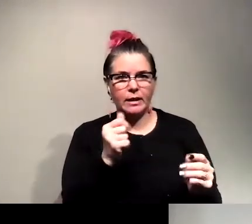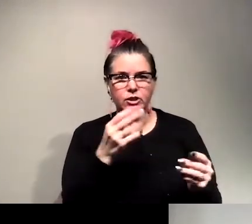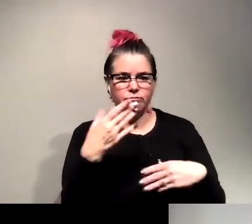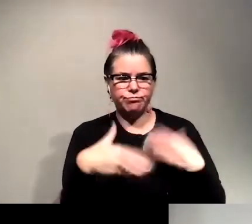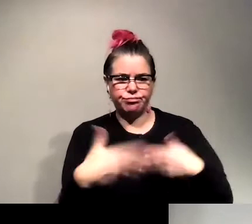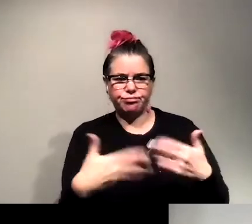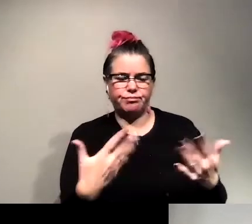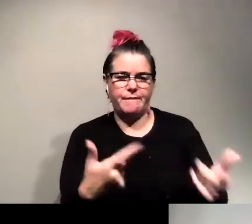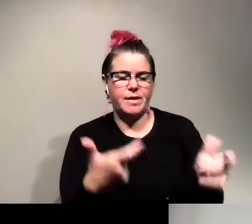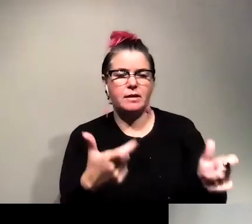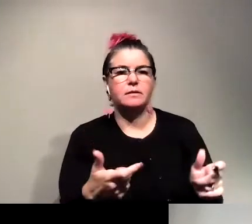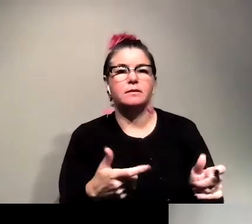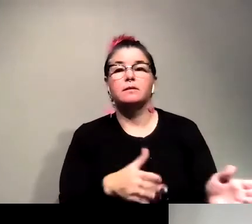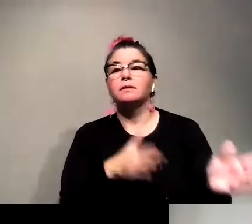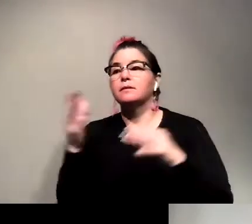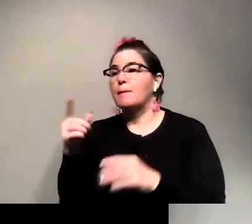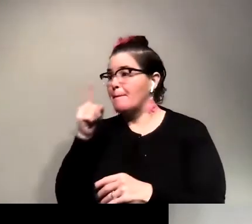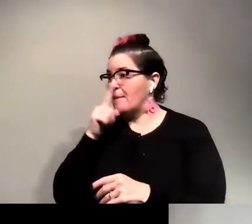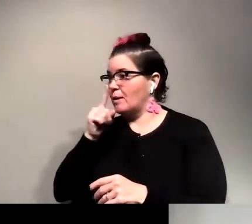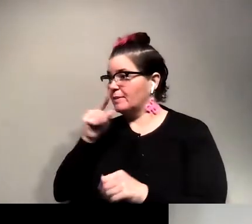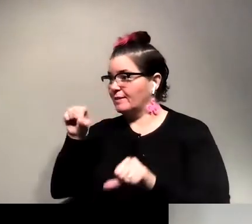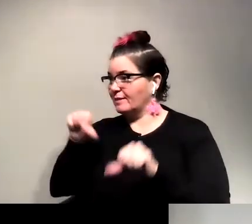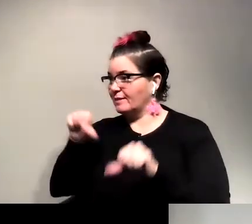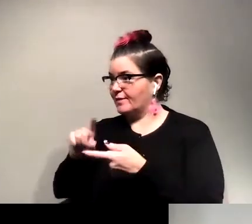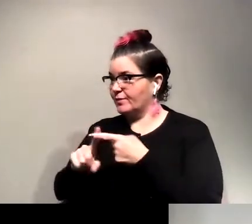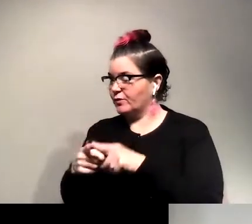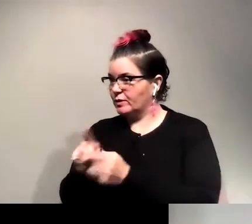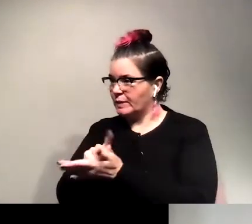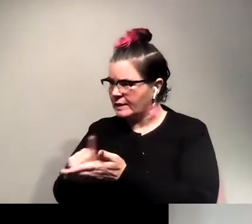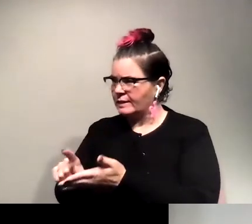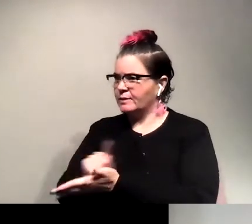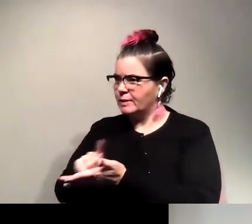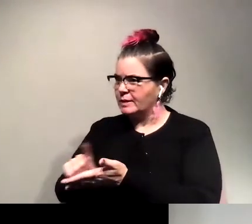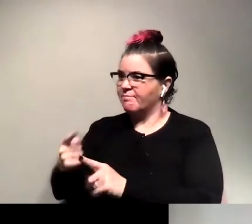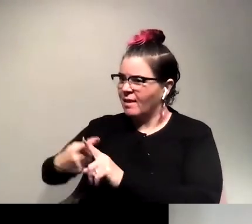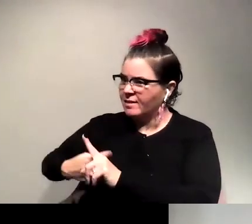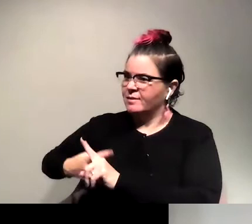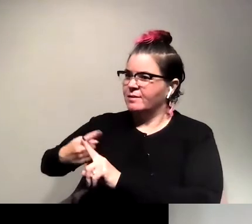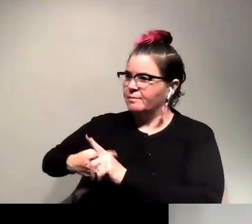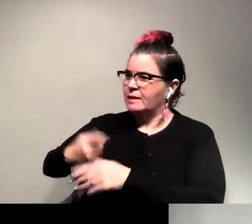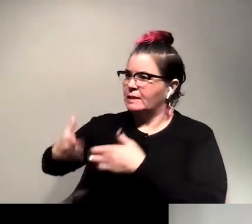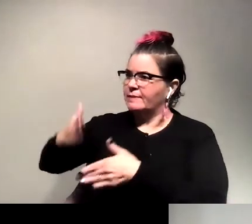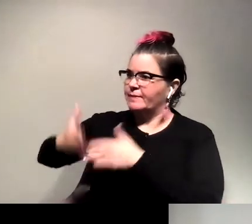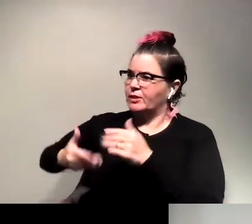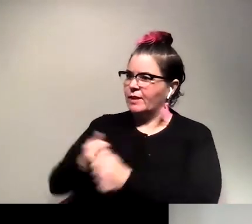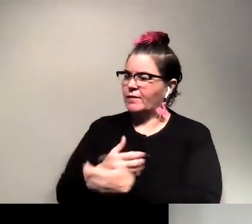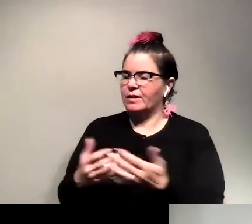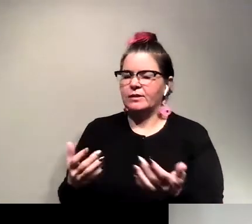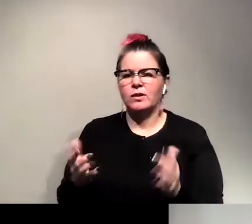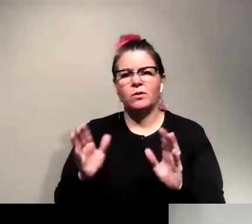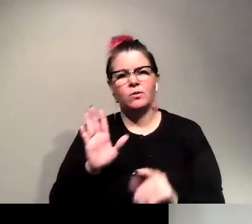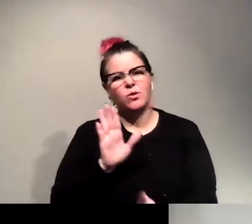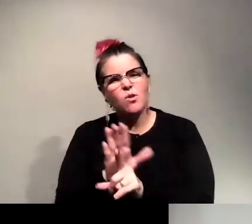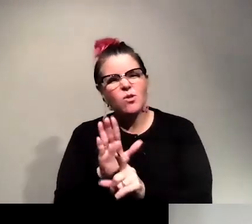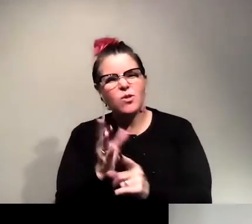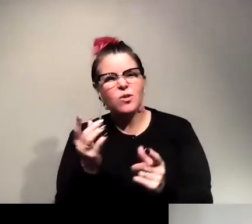fast. And then my mouse science friends can take weeks, like sometimes months, to get things happening. And so what are we